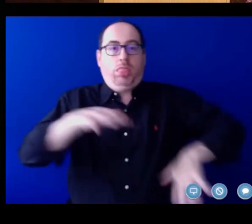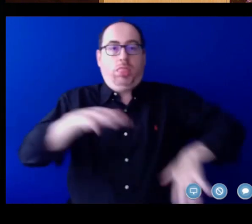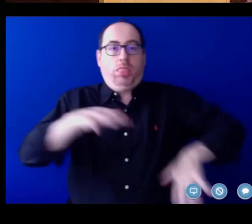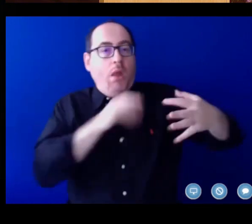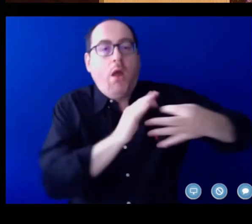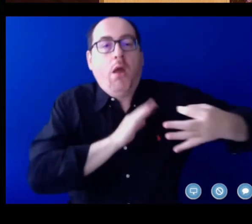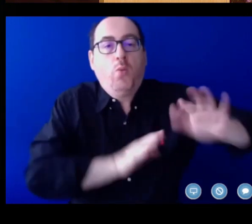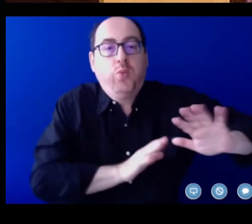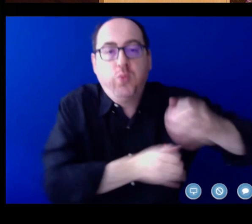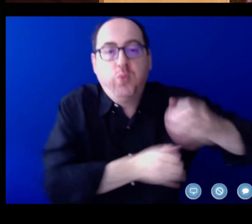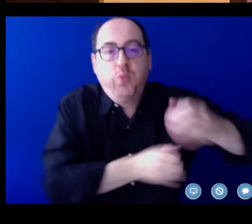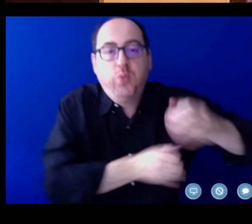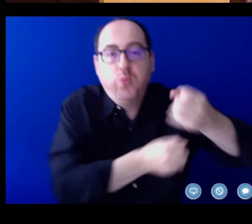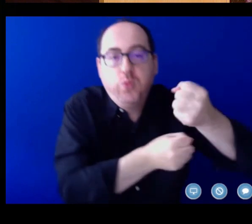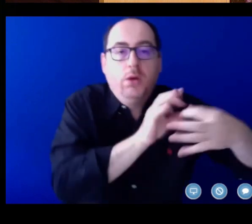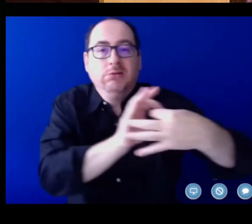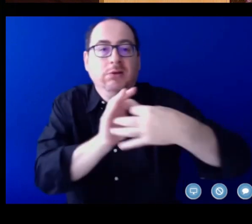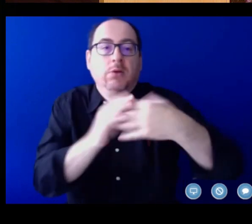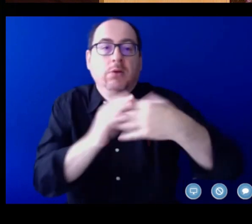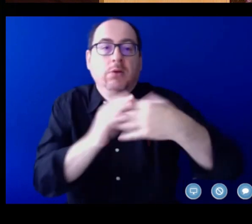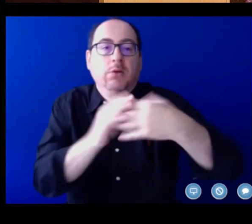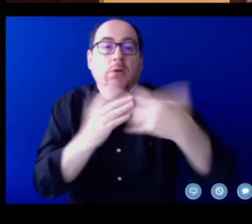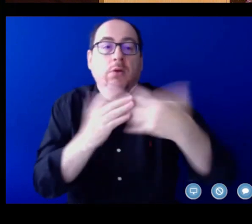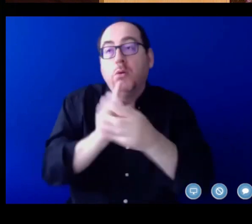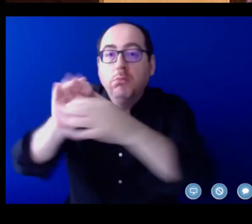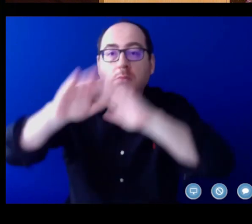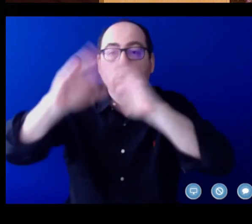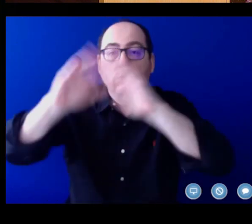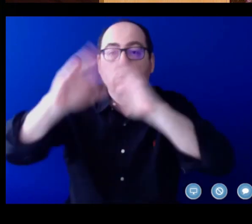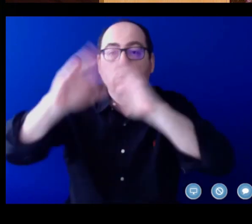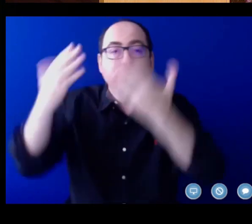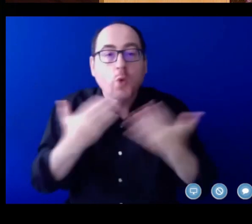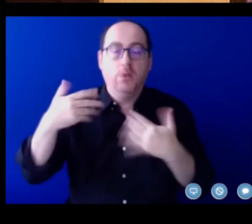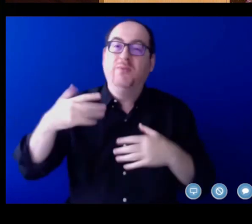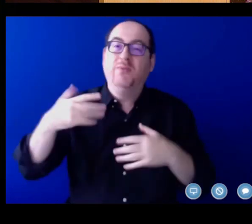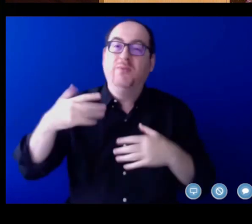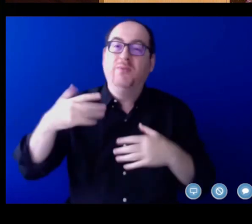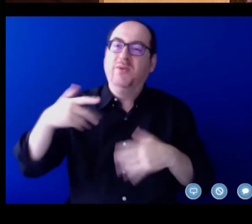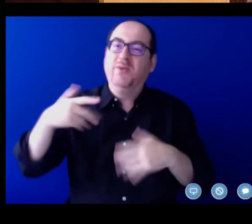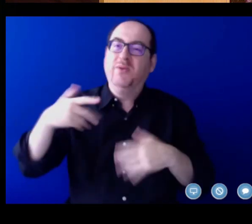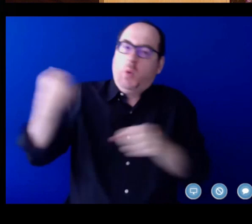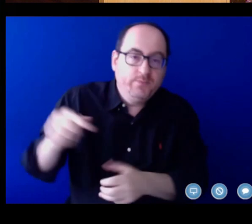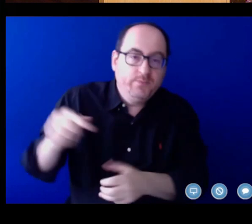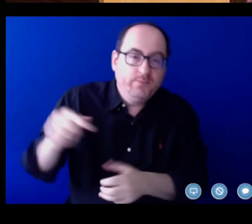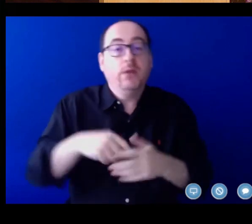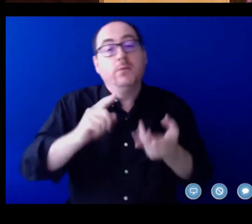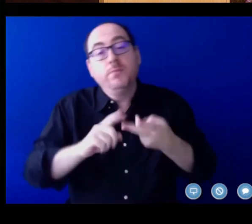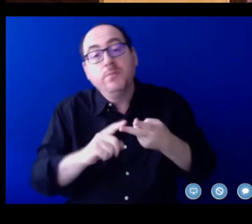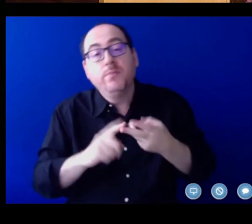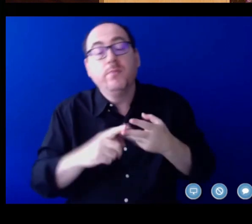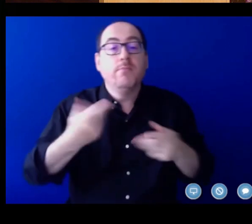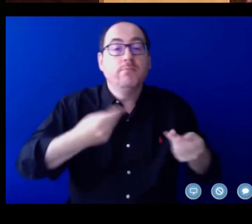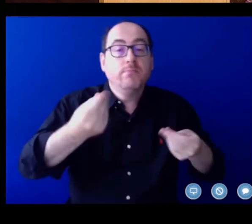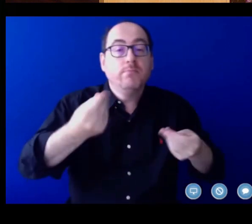when we're working with families and young people from refugee backgrounds, I think it's also helpful to think about the impact of cultural differences. This picture